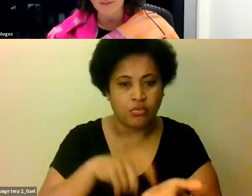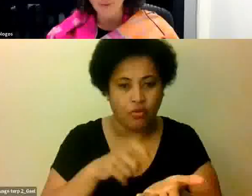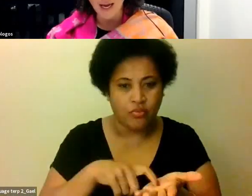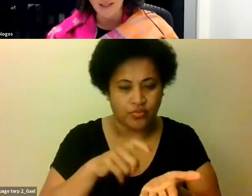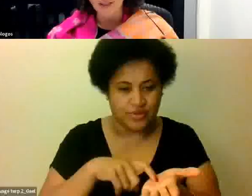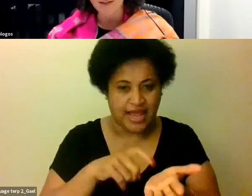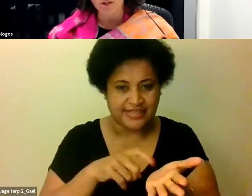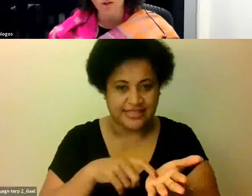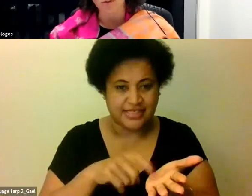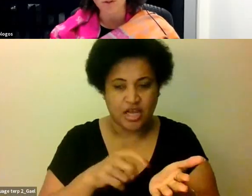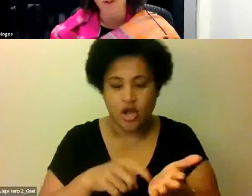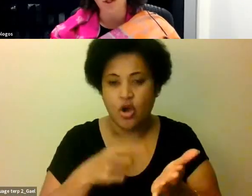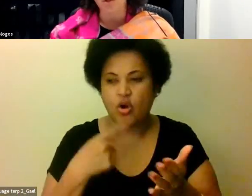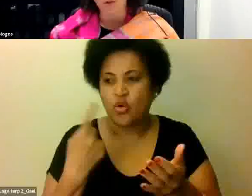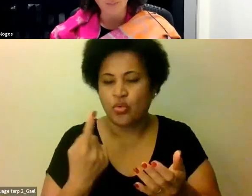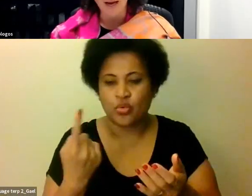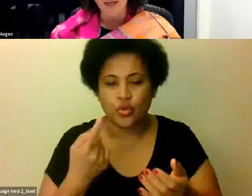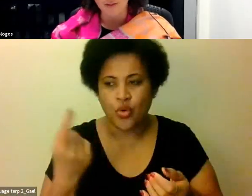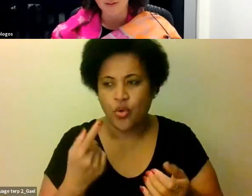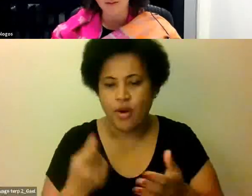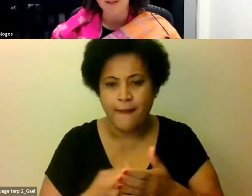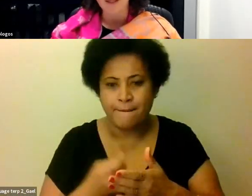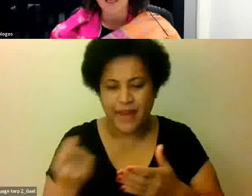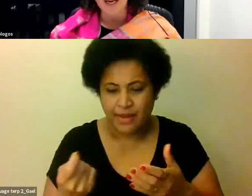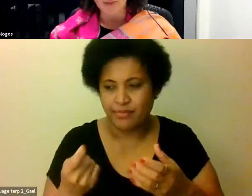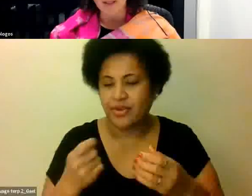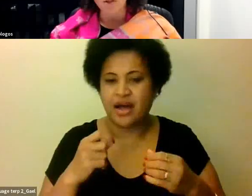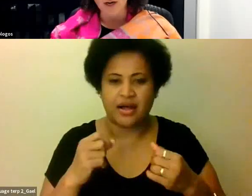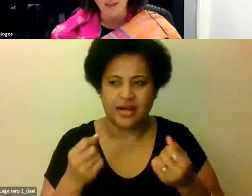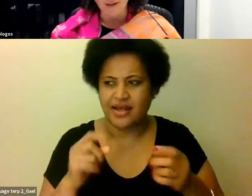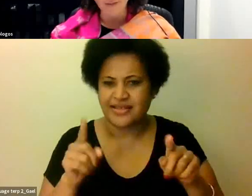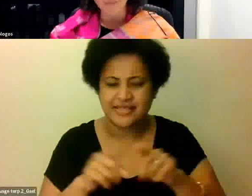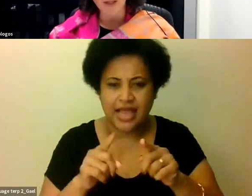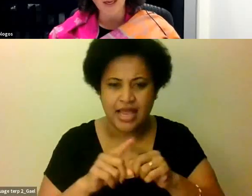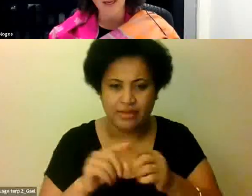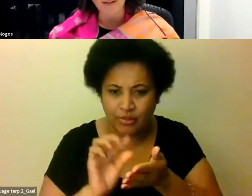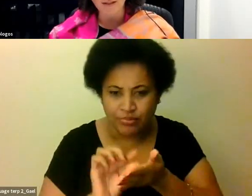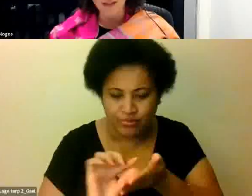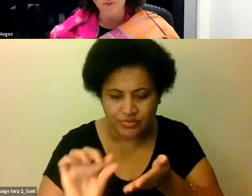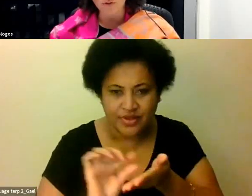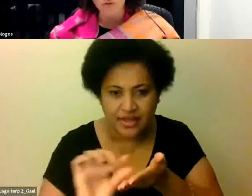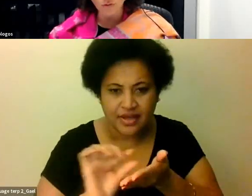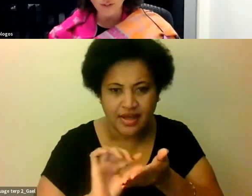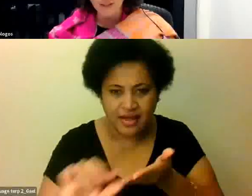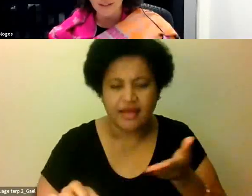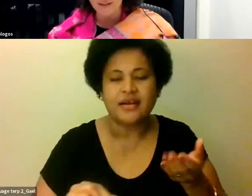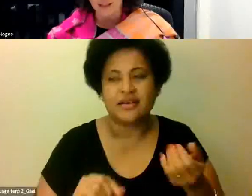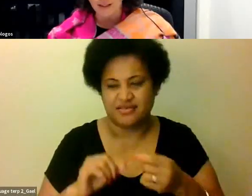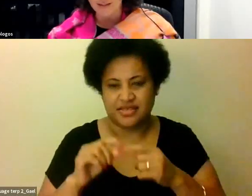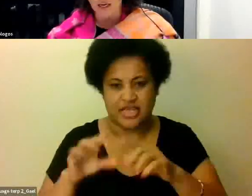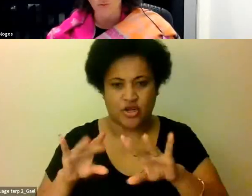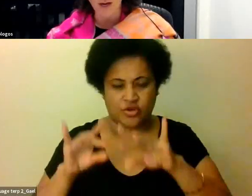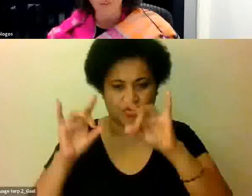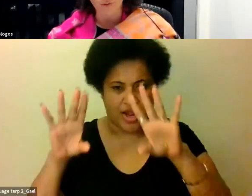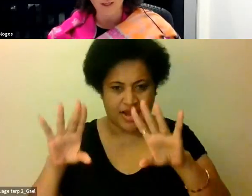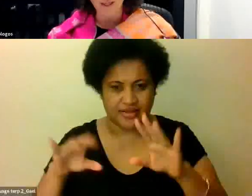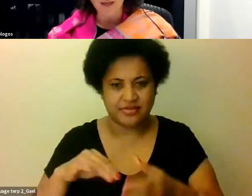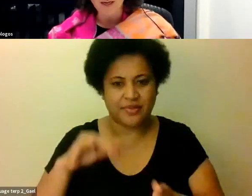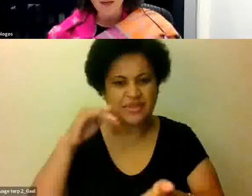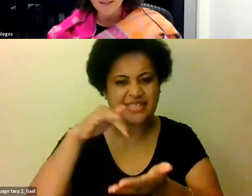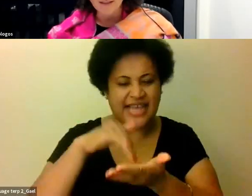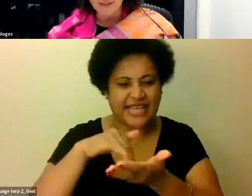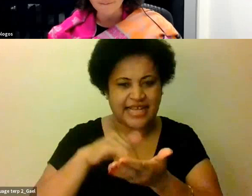who had been paid social security payments in Australia. And it was called the Centrelink Debt